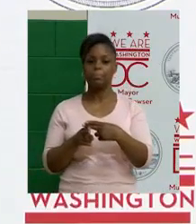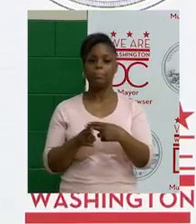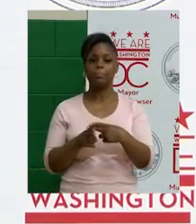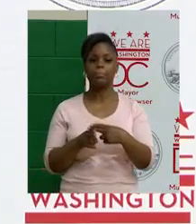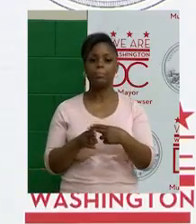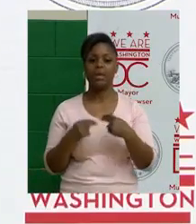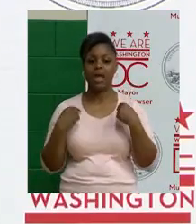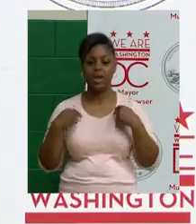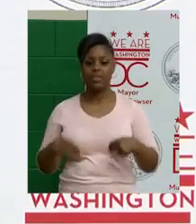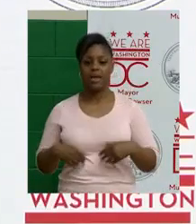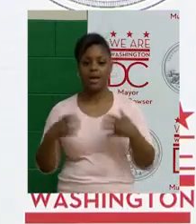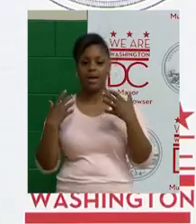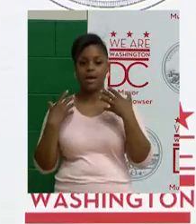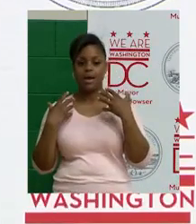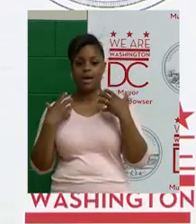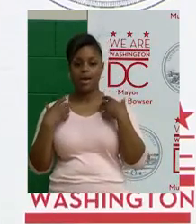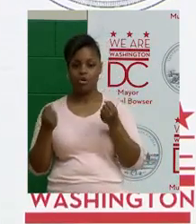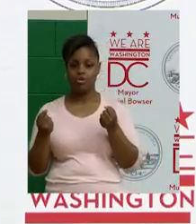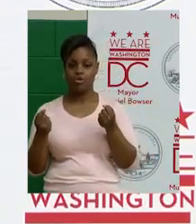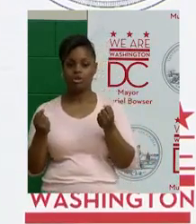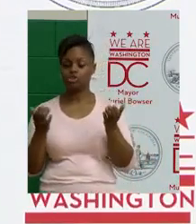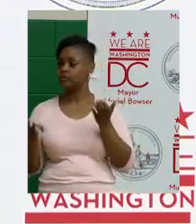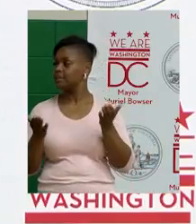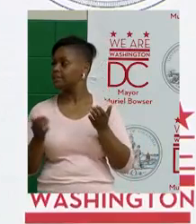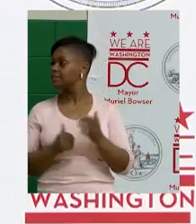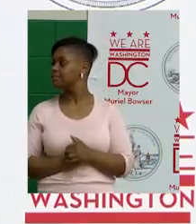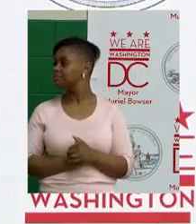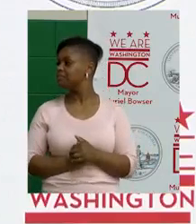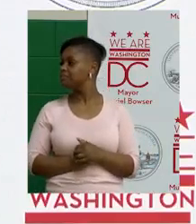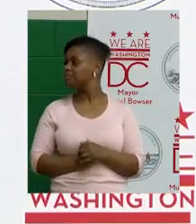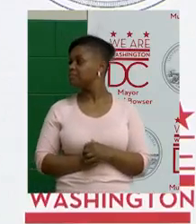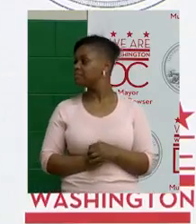deputy mayor, Wayne Turnage. Wayne?